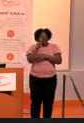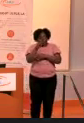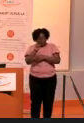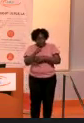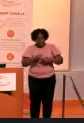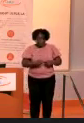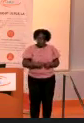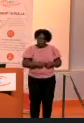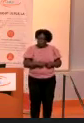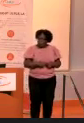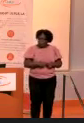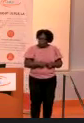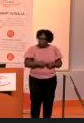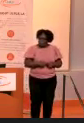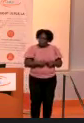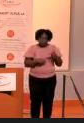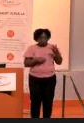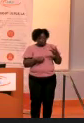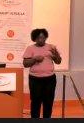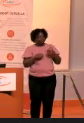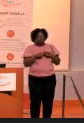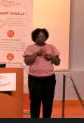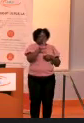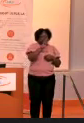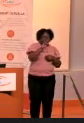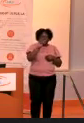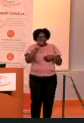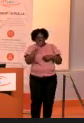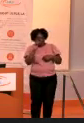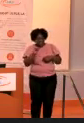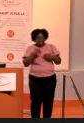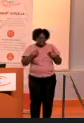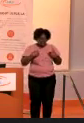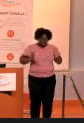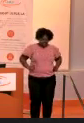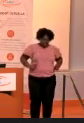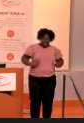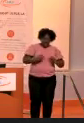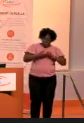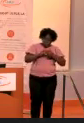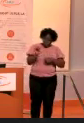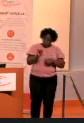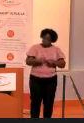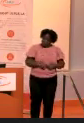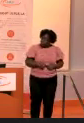50 to 60% of Hispanics with lupus will also have kidney involvement.